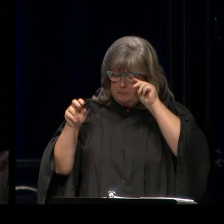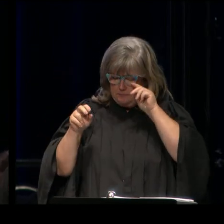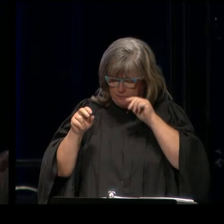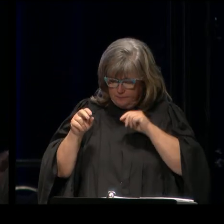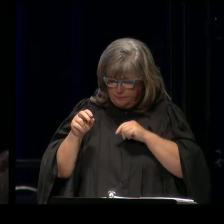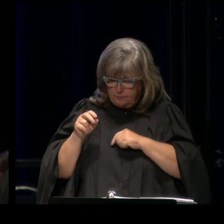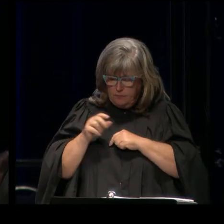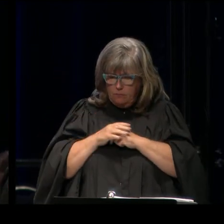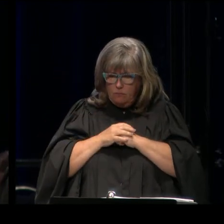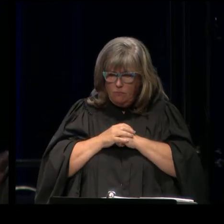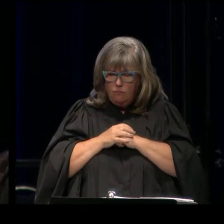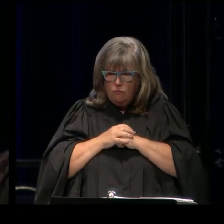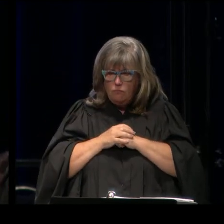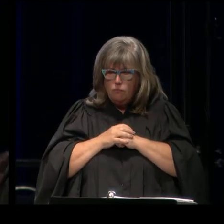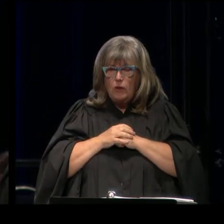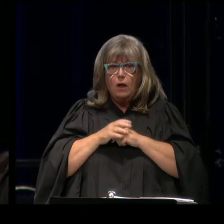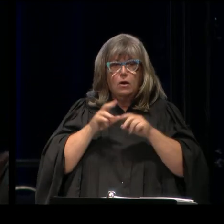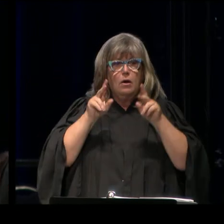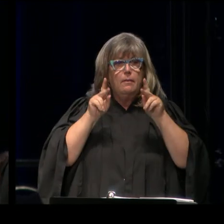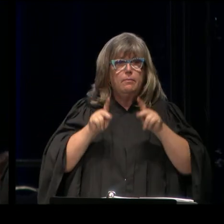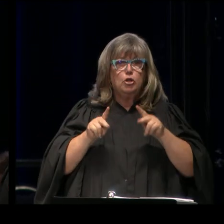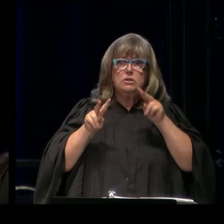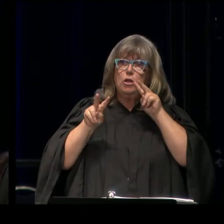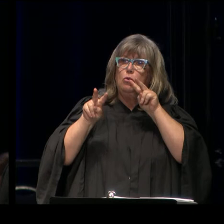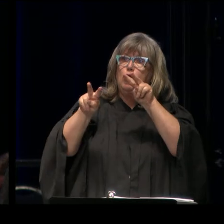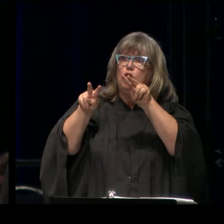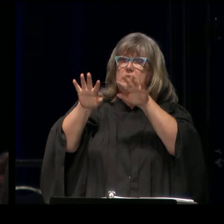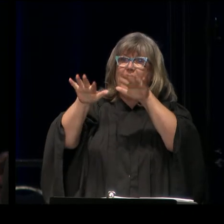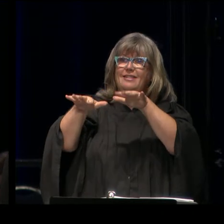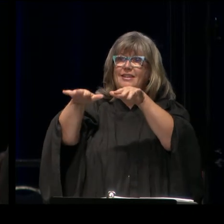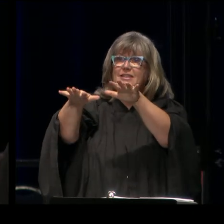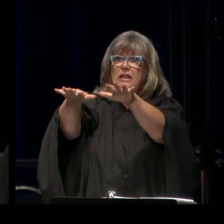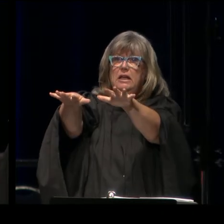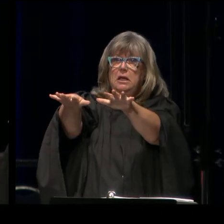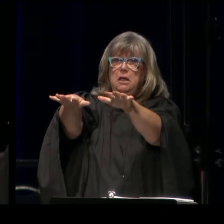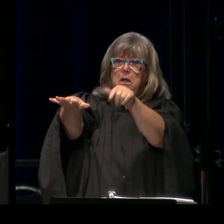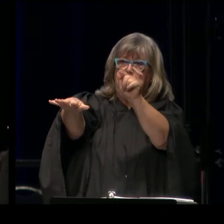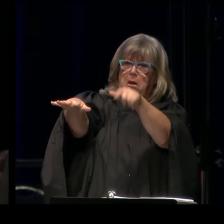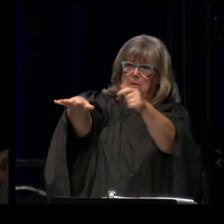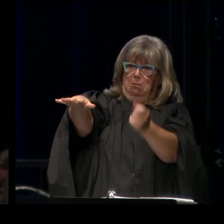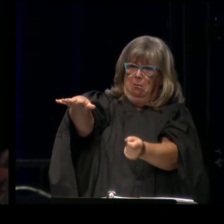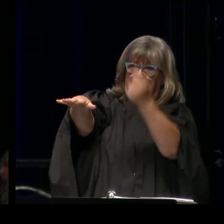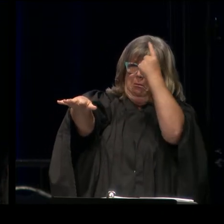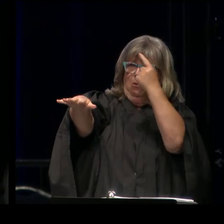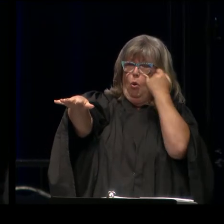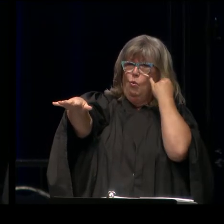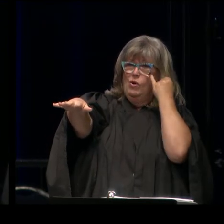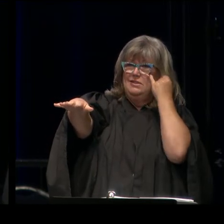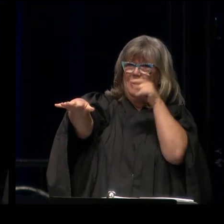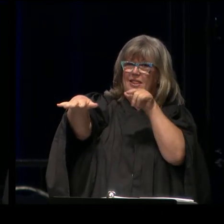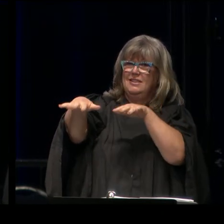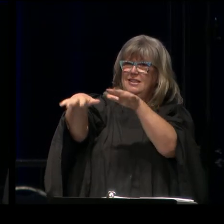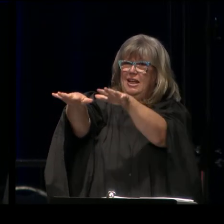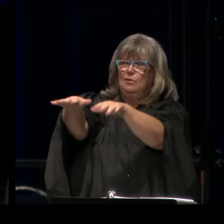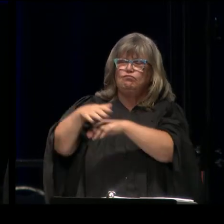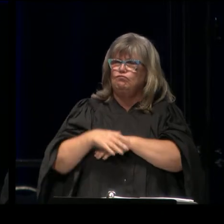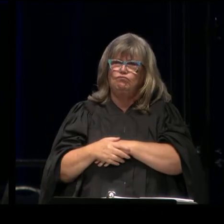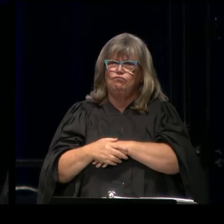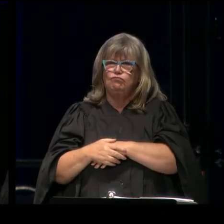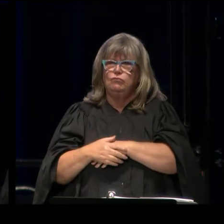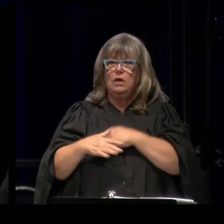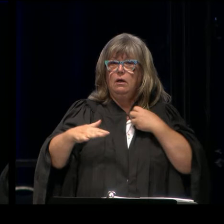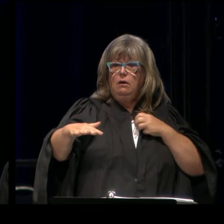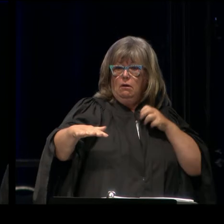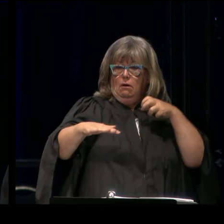"He who looks at the sea doesn't know the sea. He who sits on